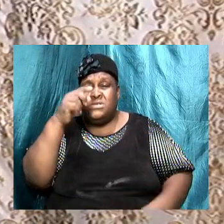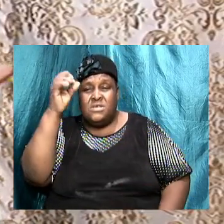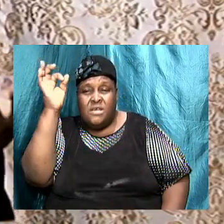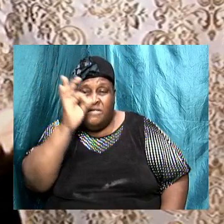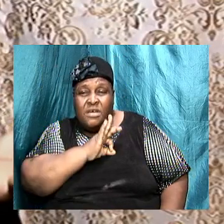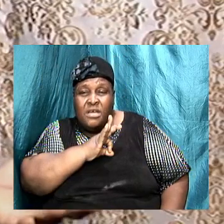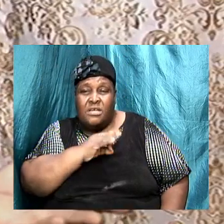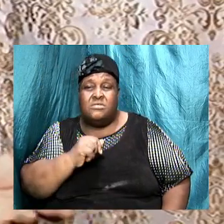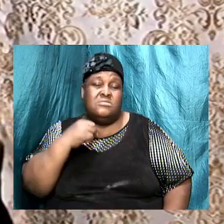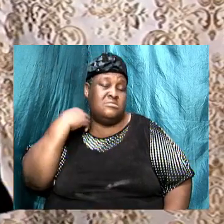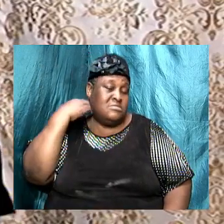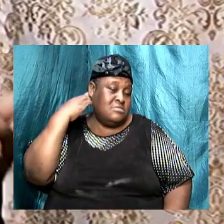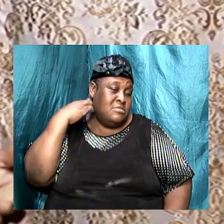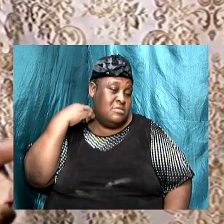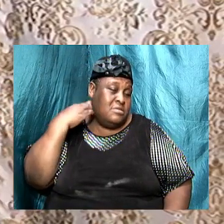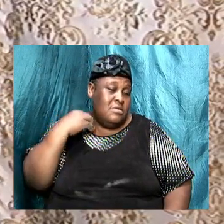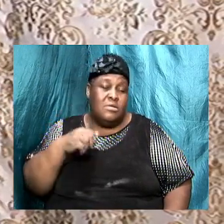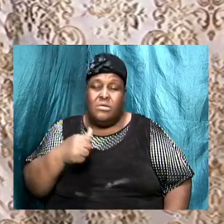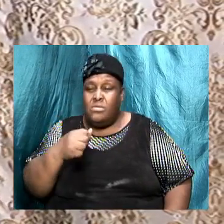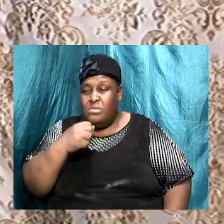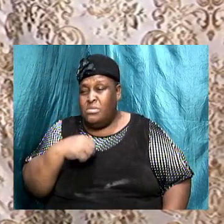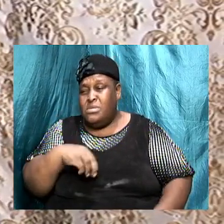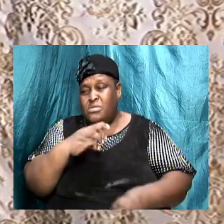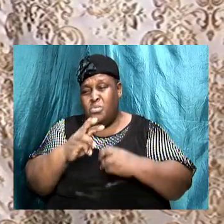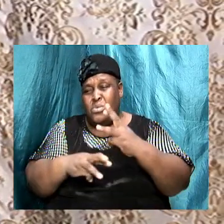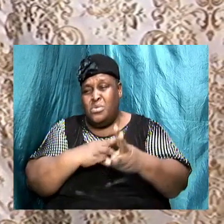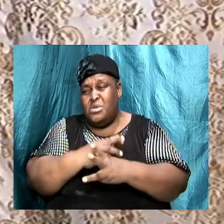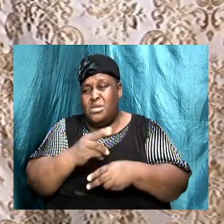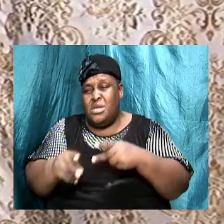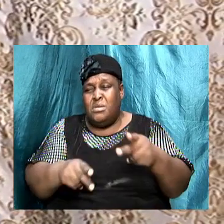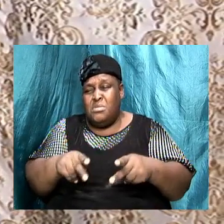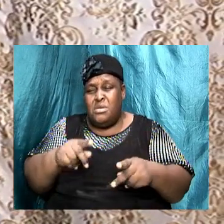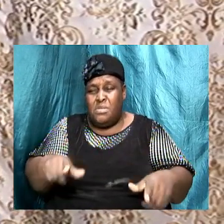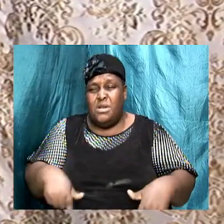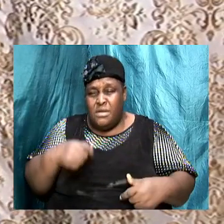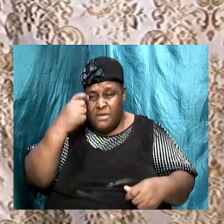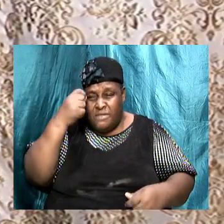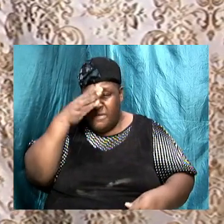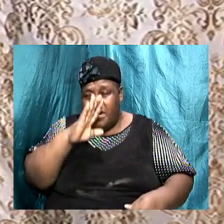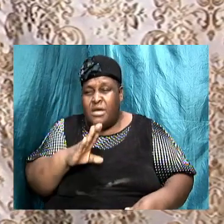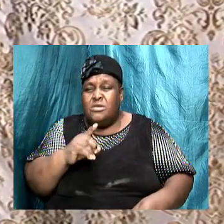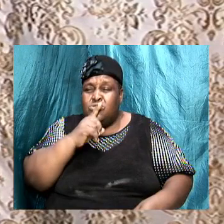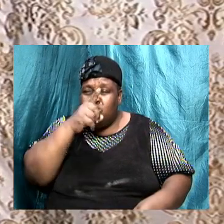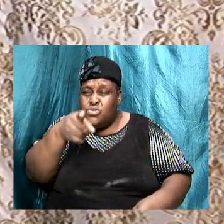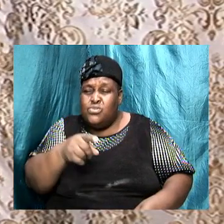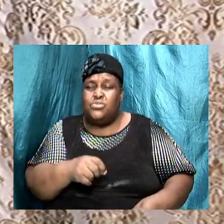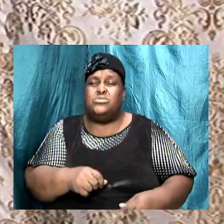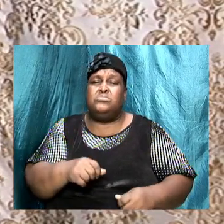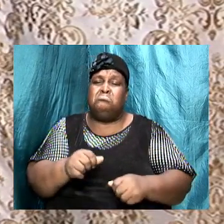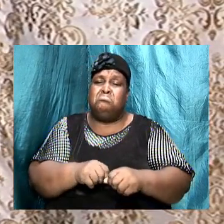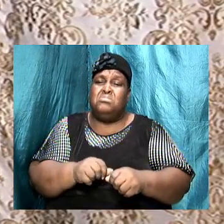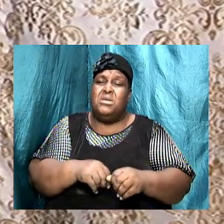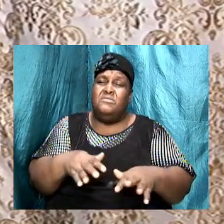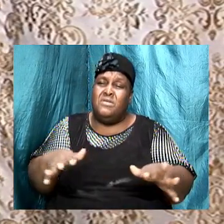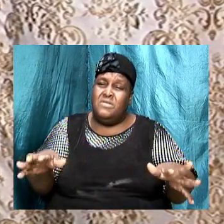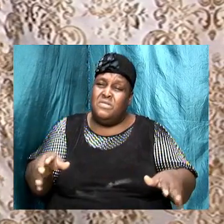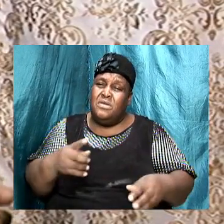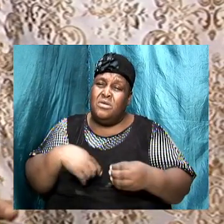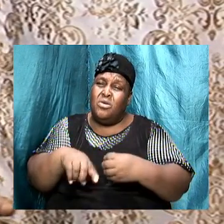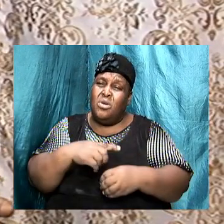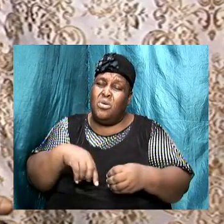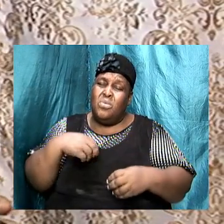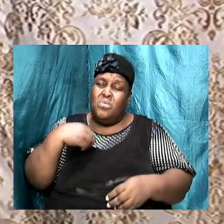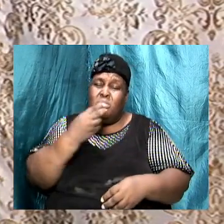God are truth, speak truth and live truth, right? So everything around us is just